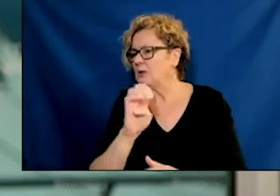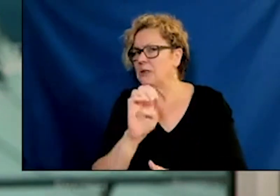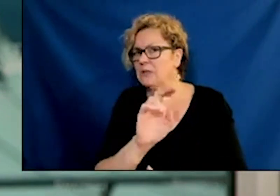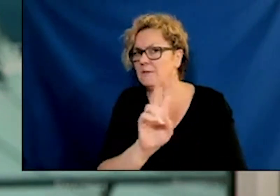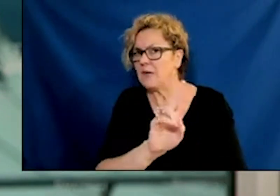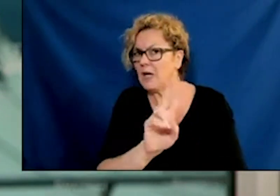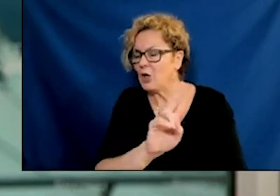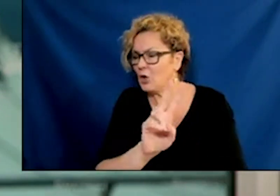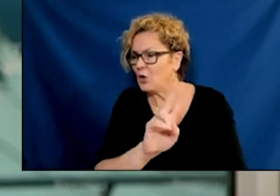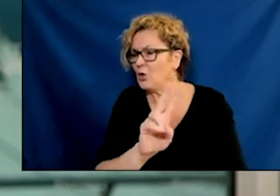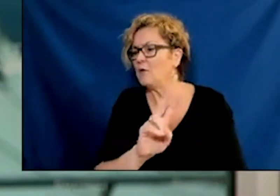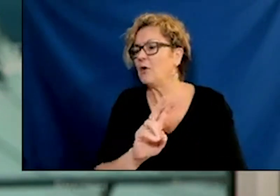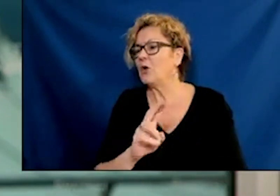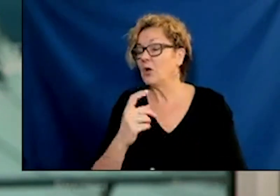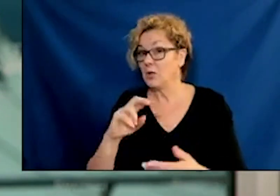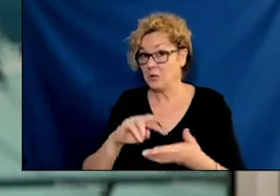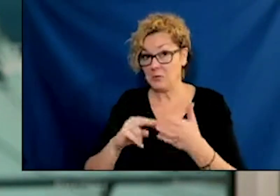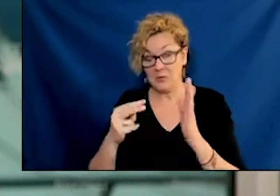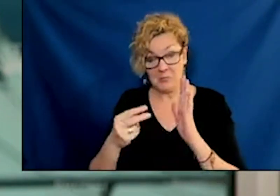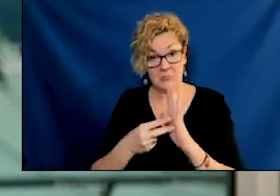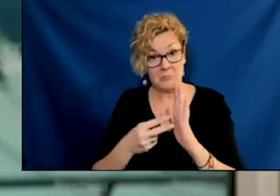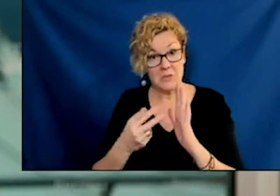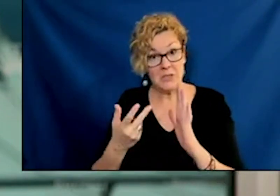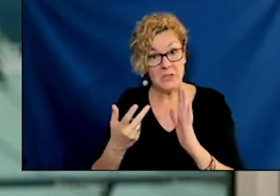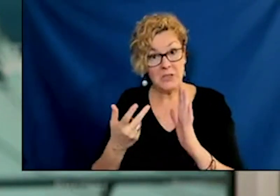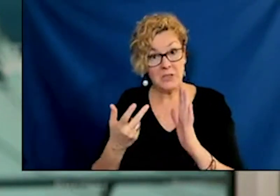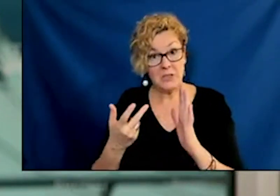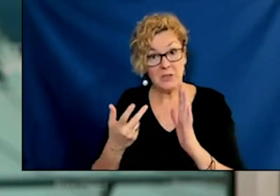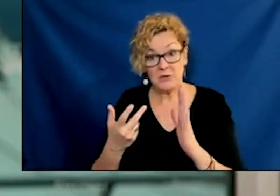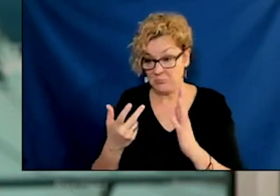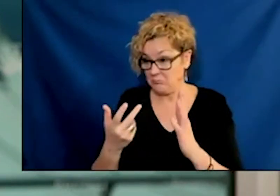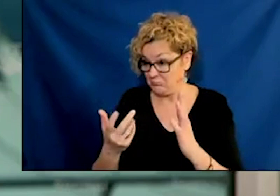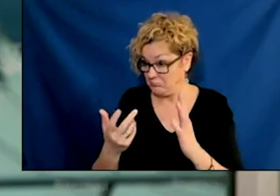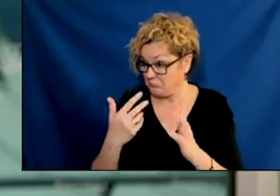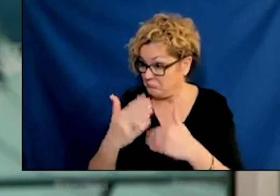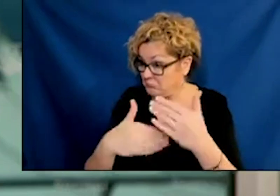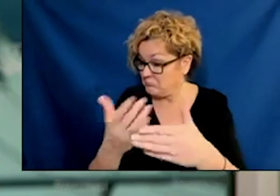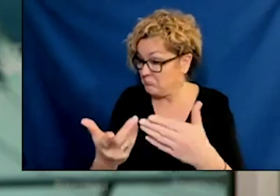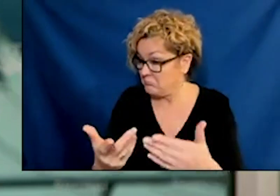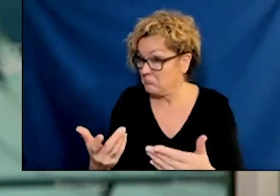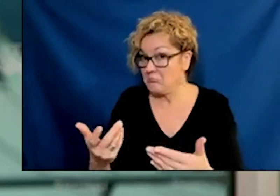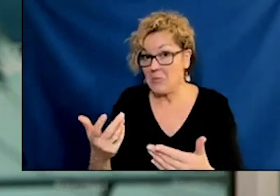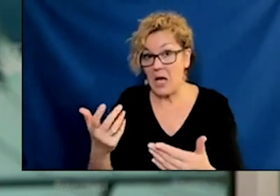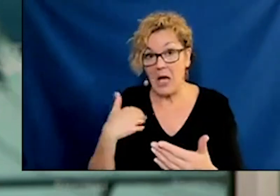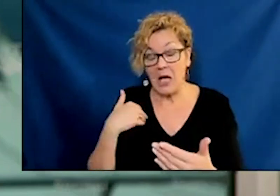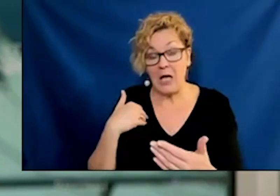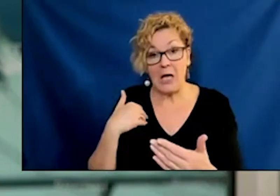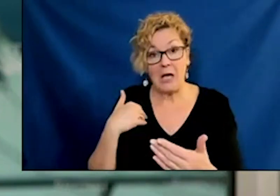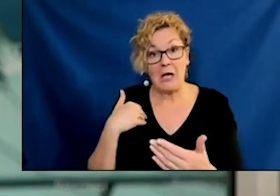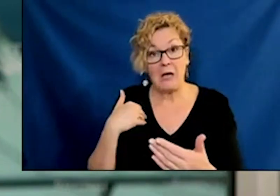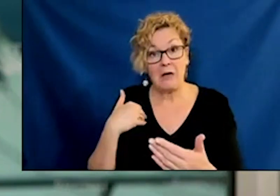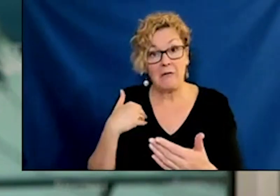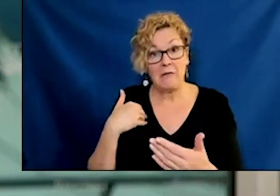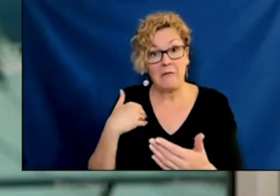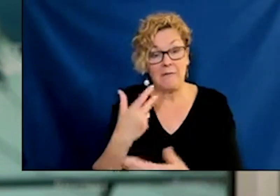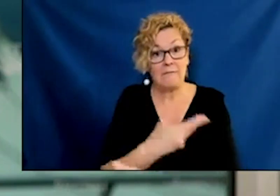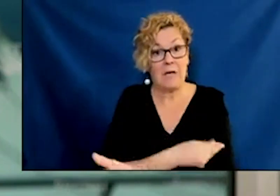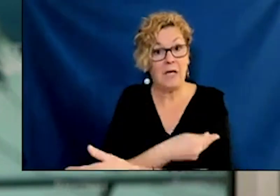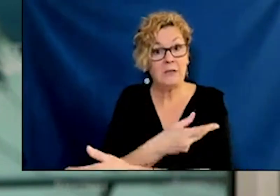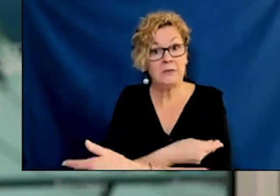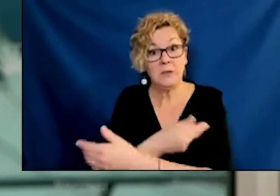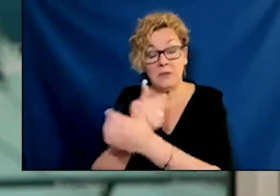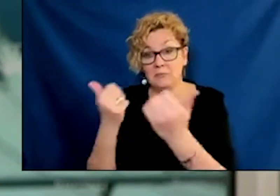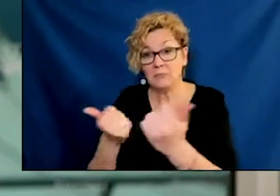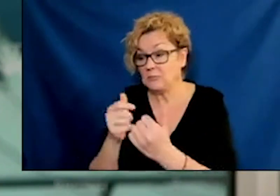mean we're a bit ahead despite the supply issues that we've had? And can we get the answer in French, please? Sure. No, the issues that we're seeing